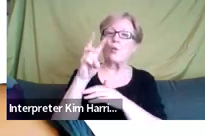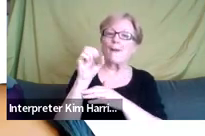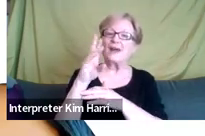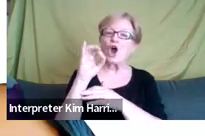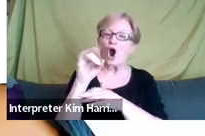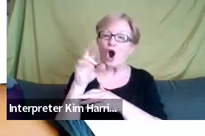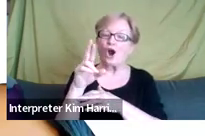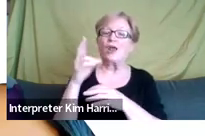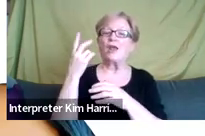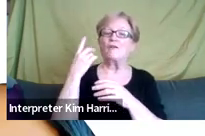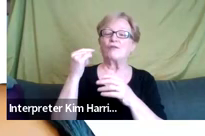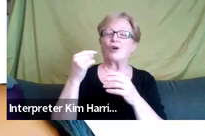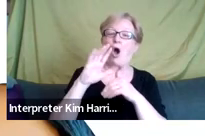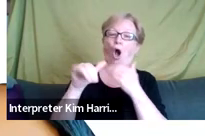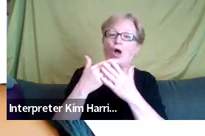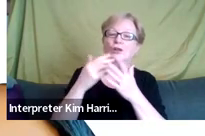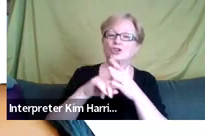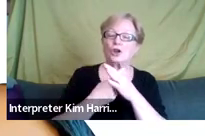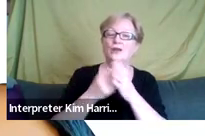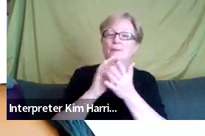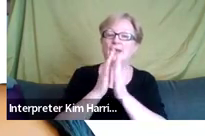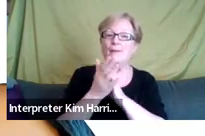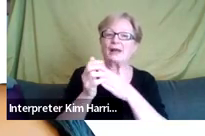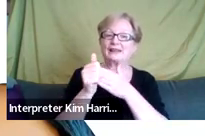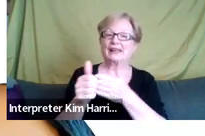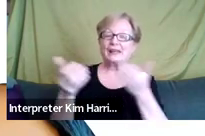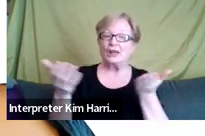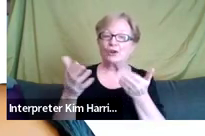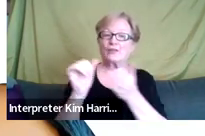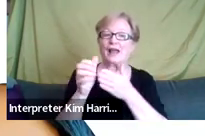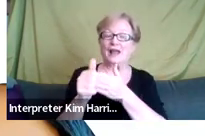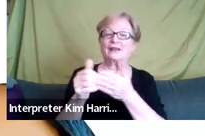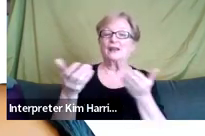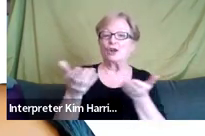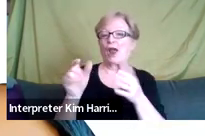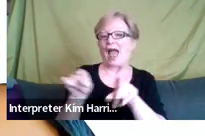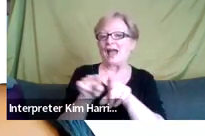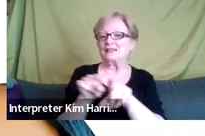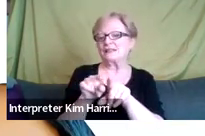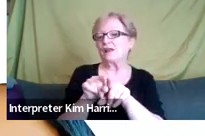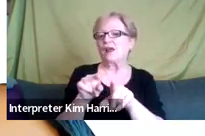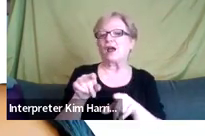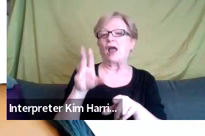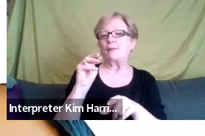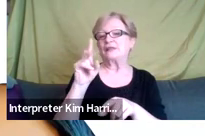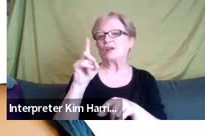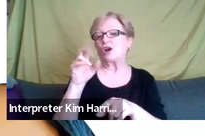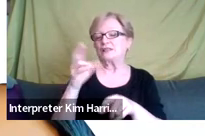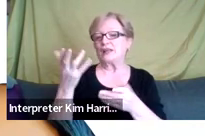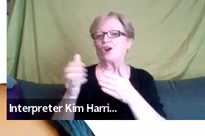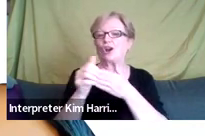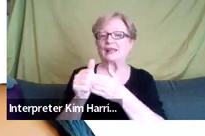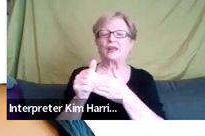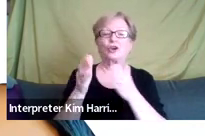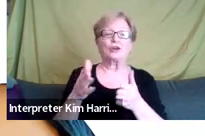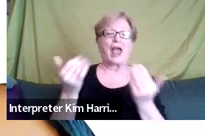part of LEAD, actually, here at FDRC as a fellow man, a fellow,